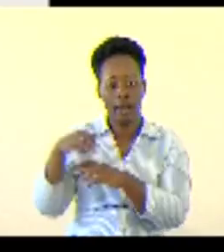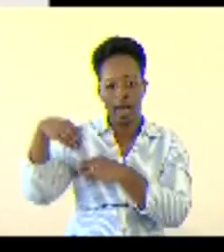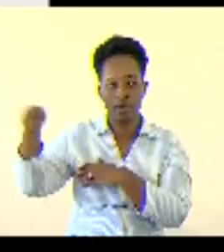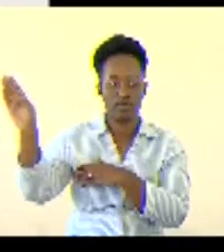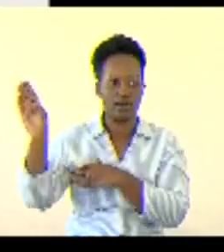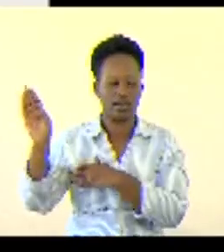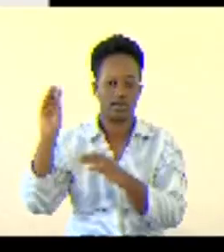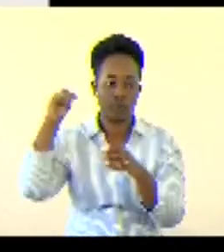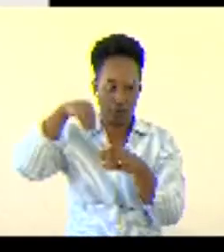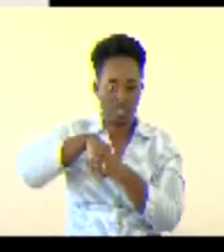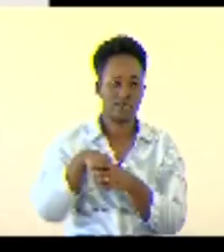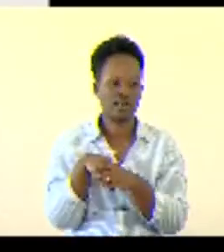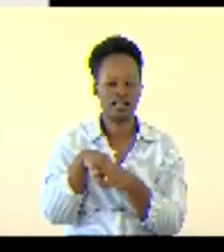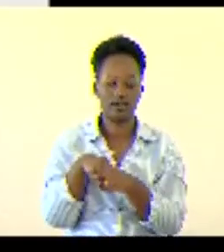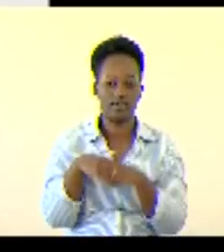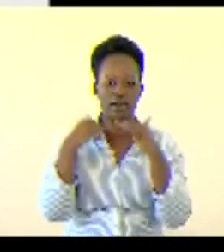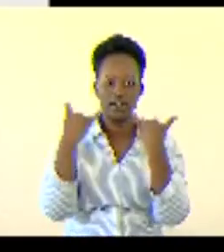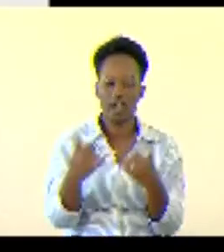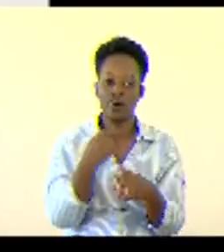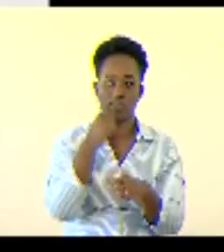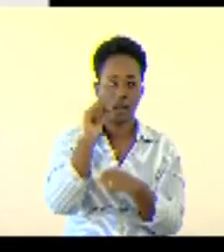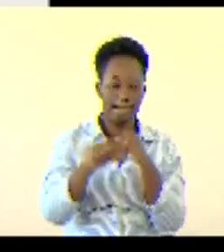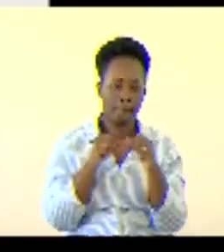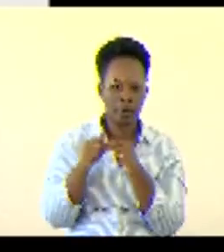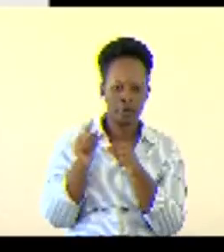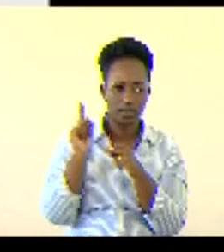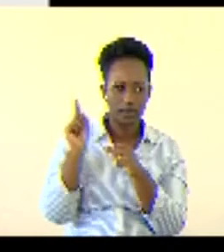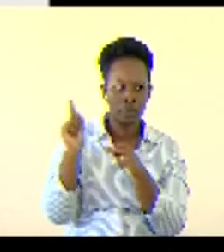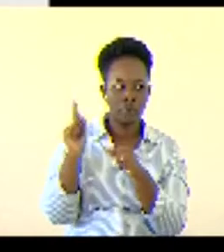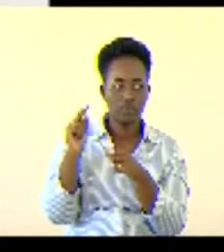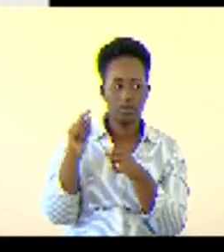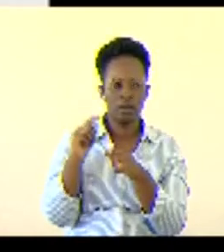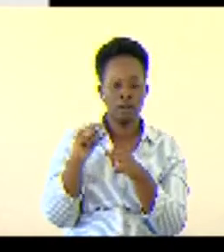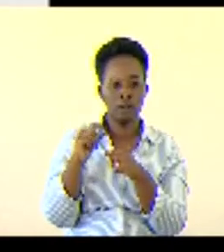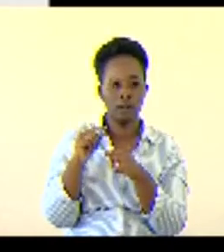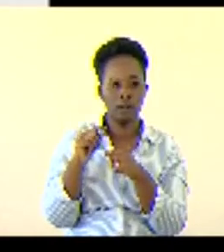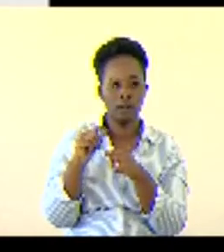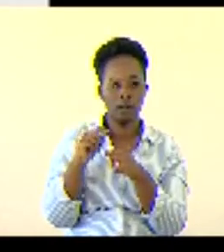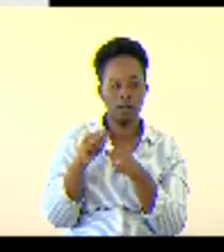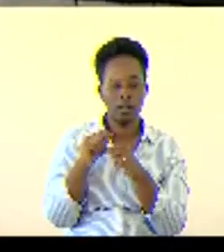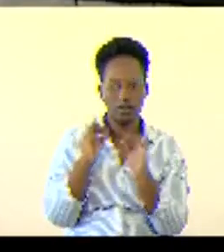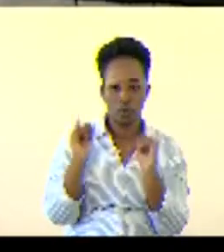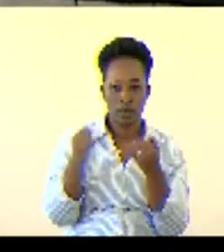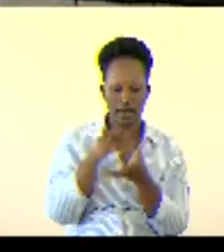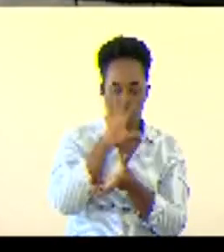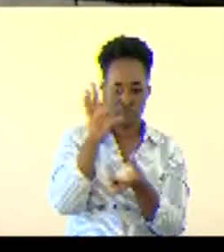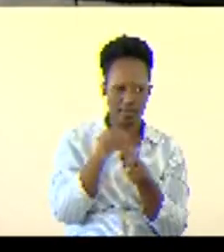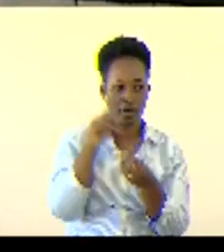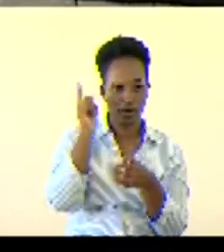outside to inside. Let's talk about this one. That one is trying to summarize what you call